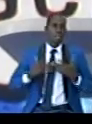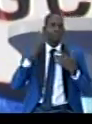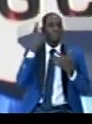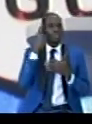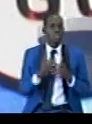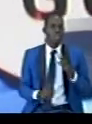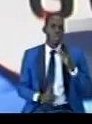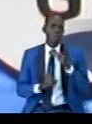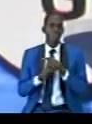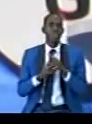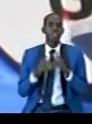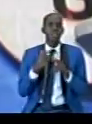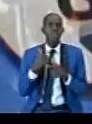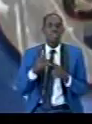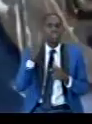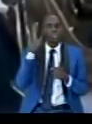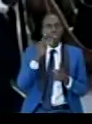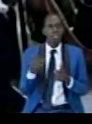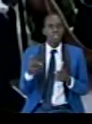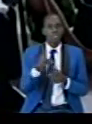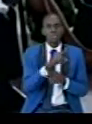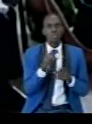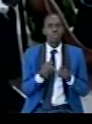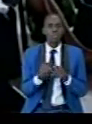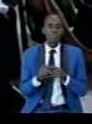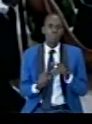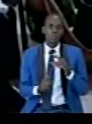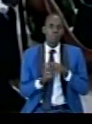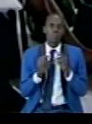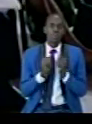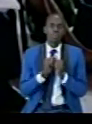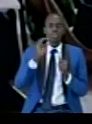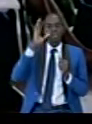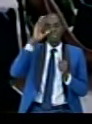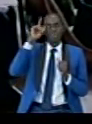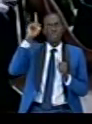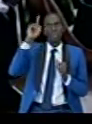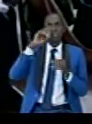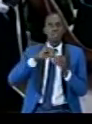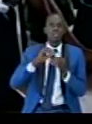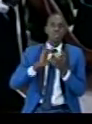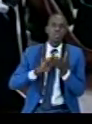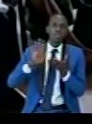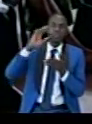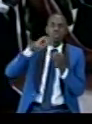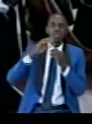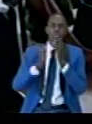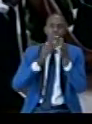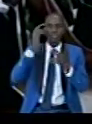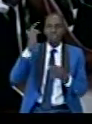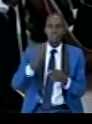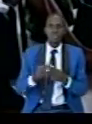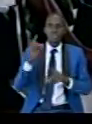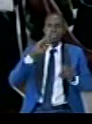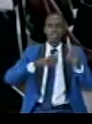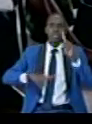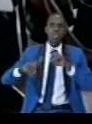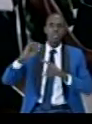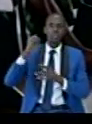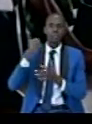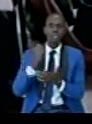then shall ye also appear with him in glory. Amen. And somebody says, amen.